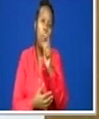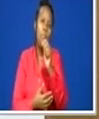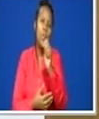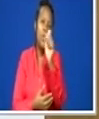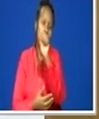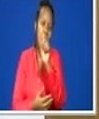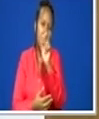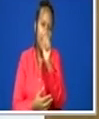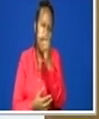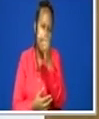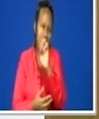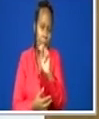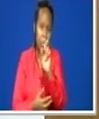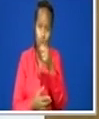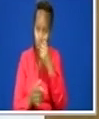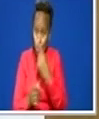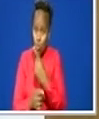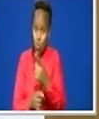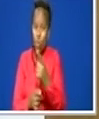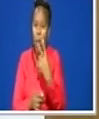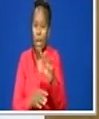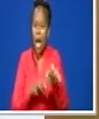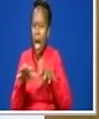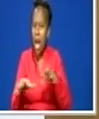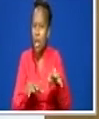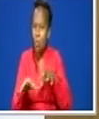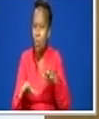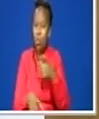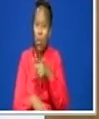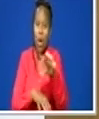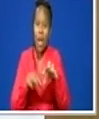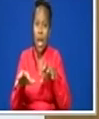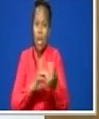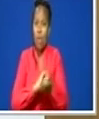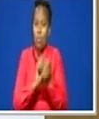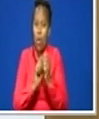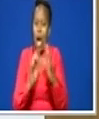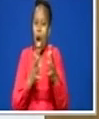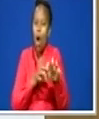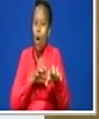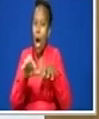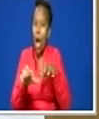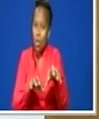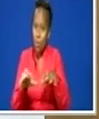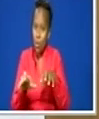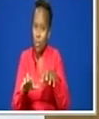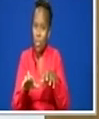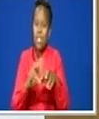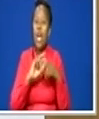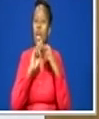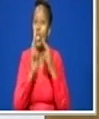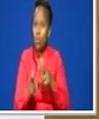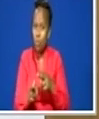you what they are, and you being one of them, you are a homeotherm. So, how homeotherms